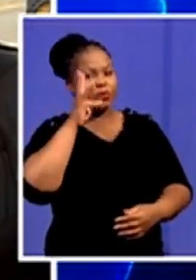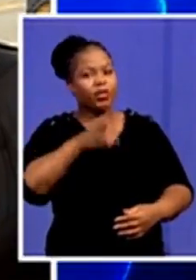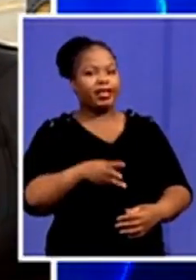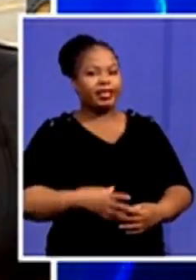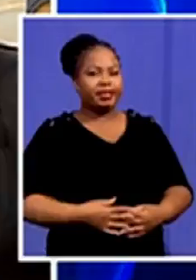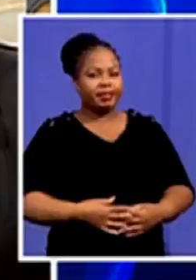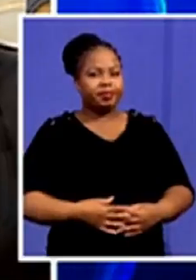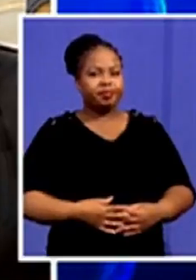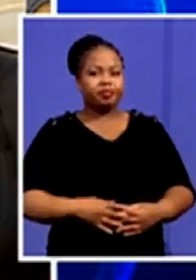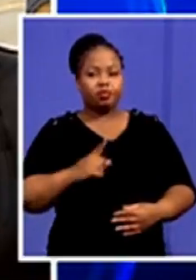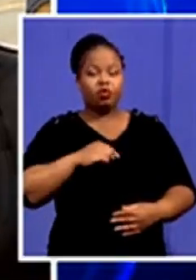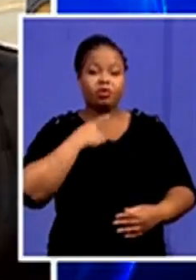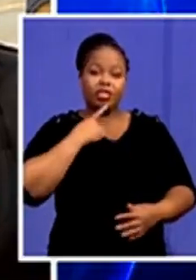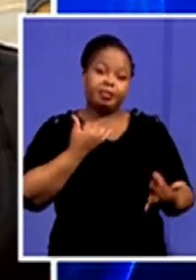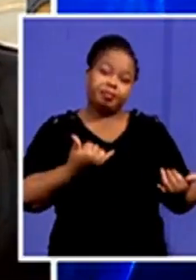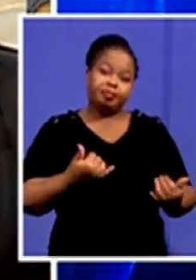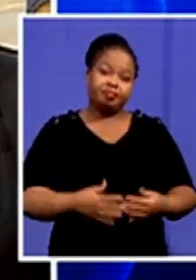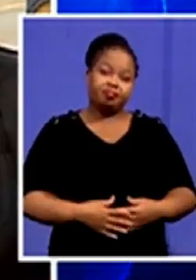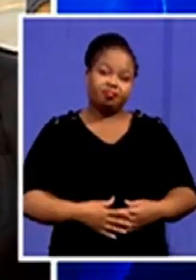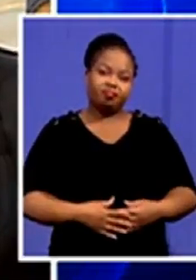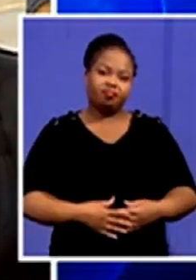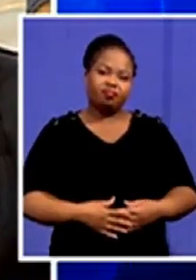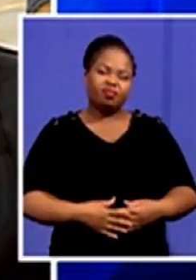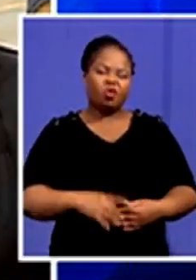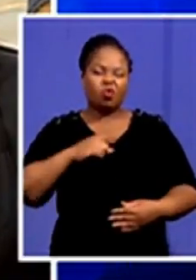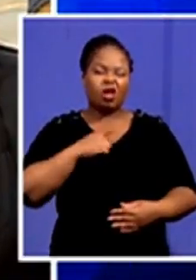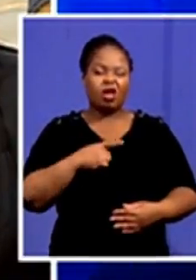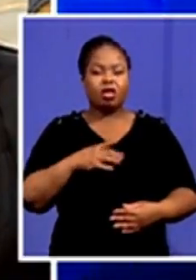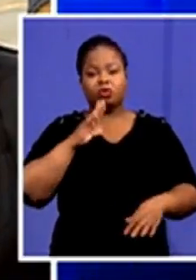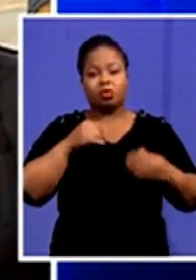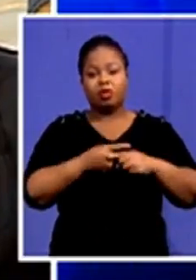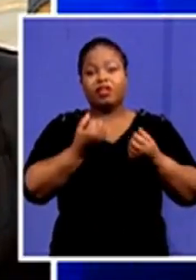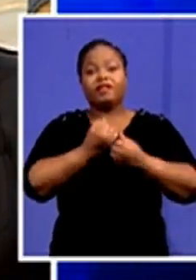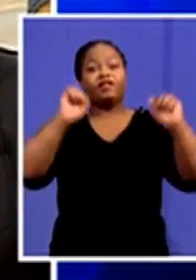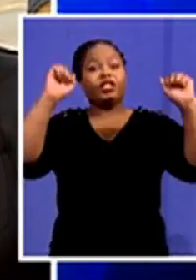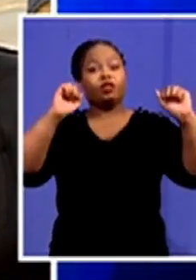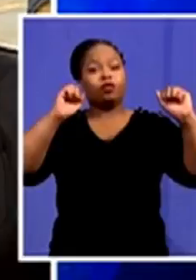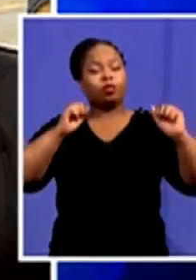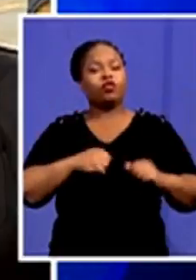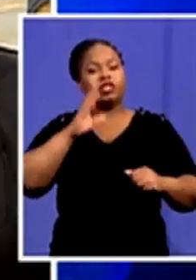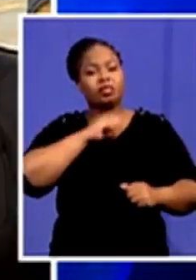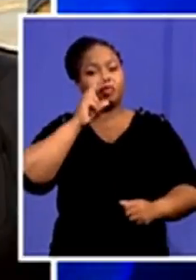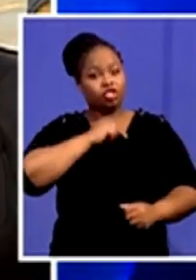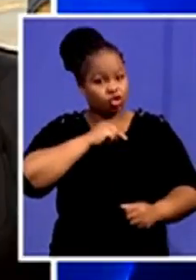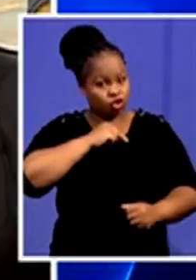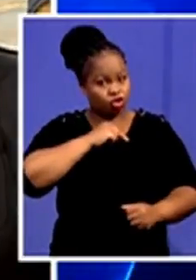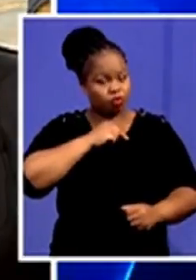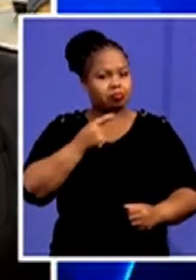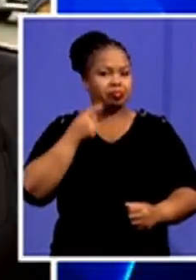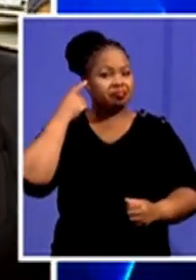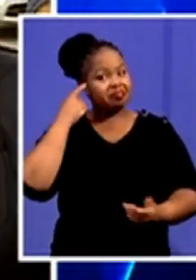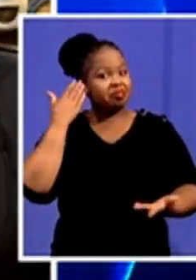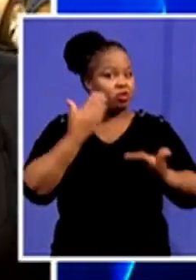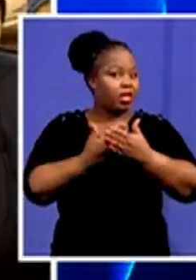Nozintombi, to the questions of the freedom of speech and how far one can go until you reach